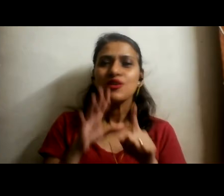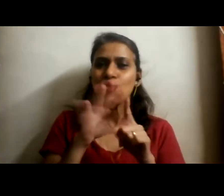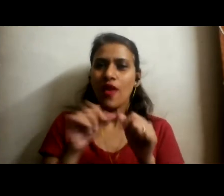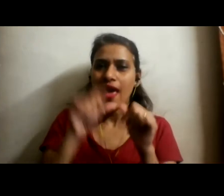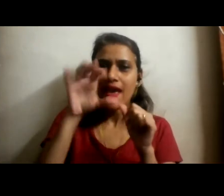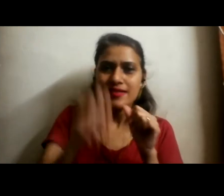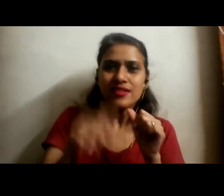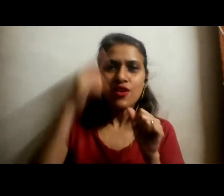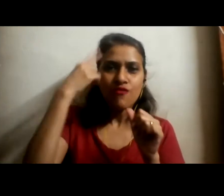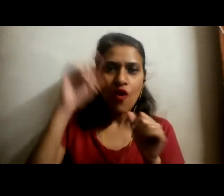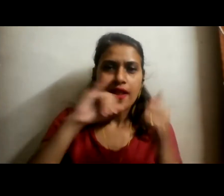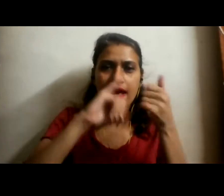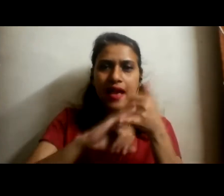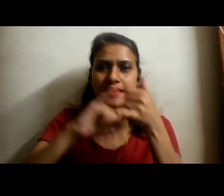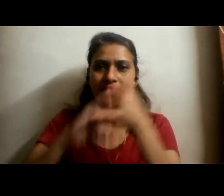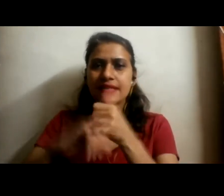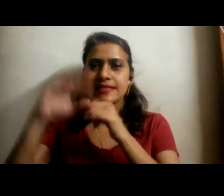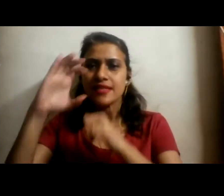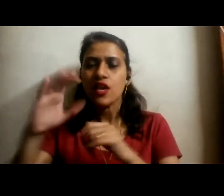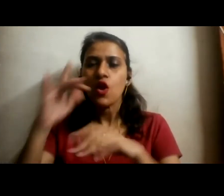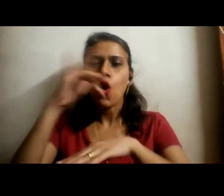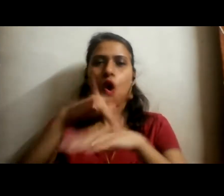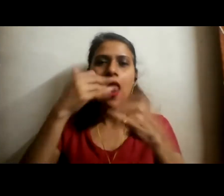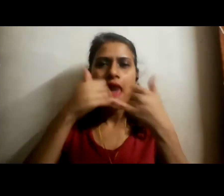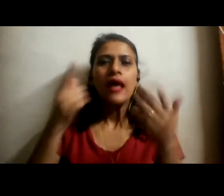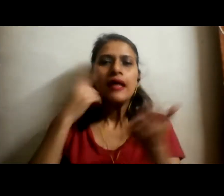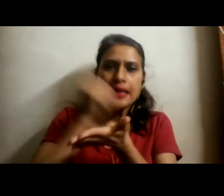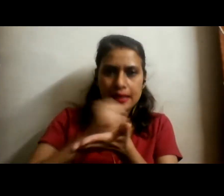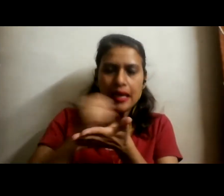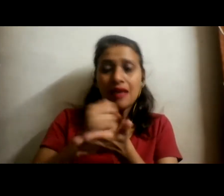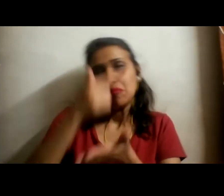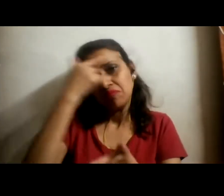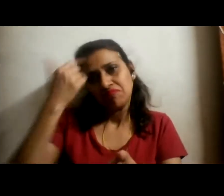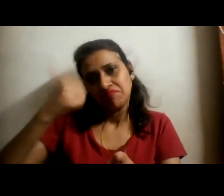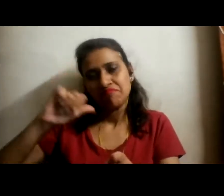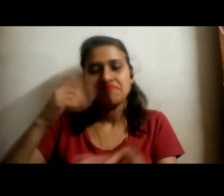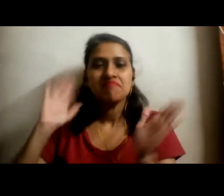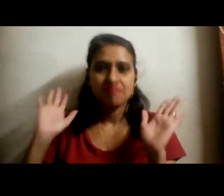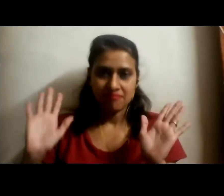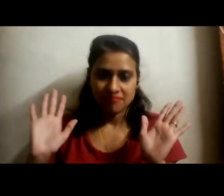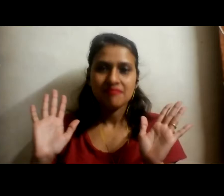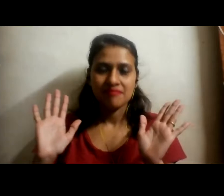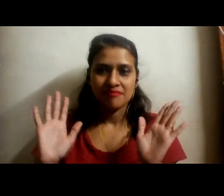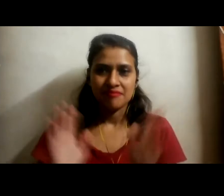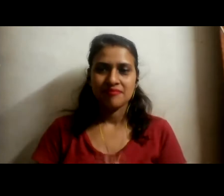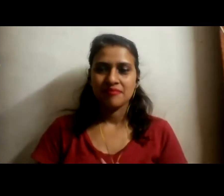to SEC Online databases. So they try their luck over there. Yeah, so definitely access is not